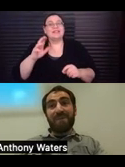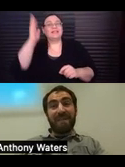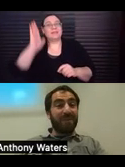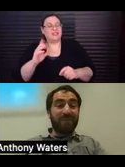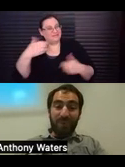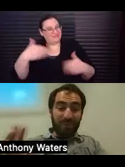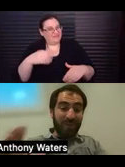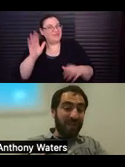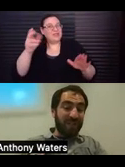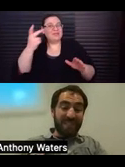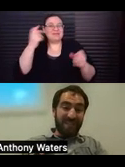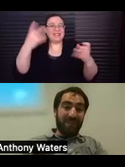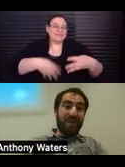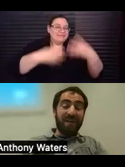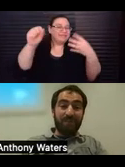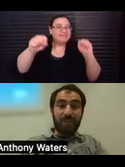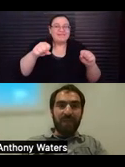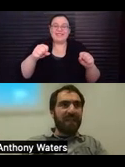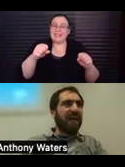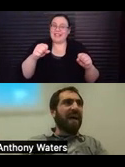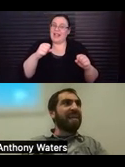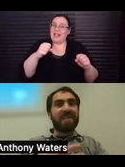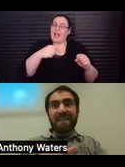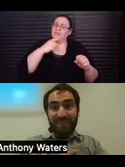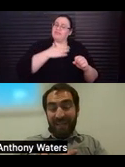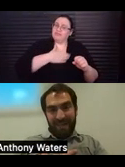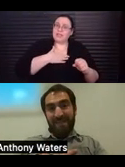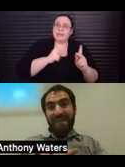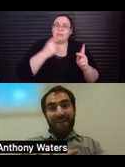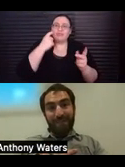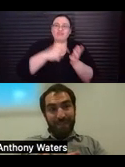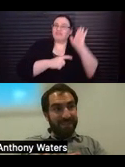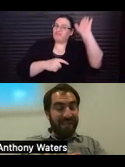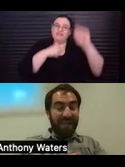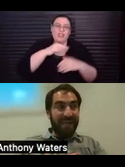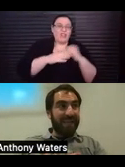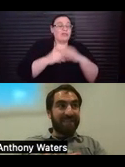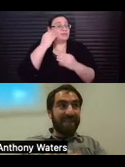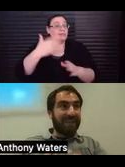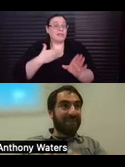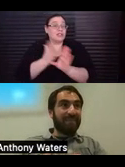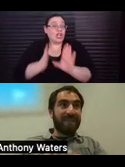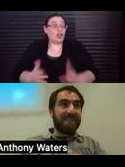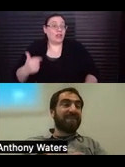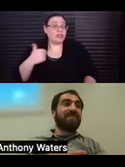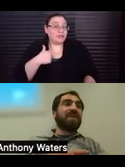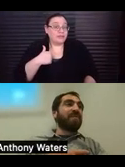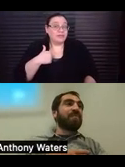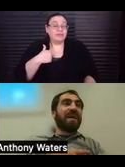and I appreciate those folks who are acknowledging that no, they're not comfortable. And I'll say too, I'm a psychologist. That